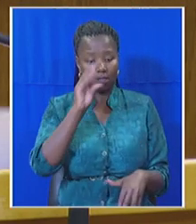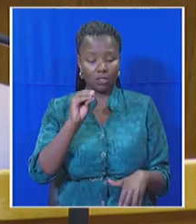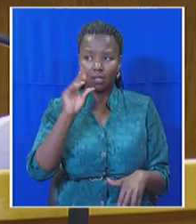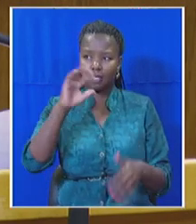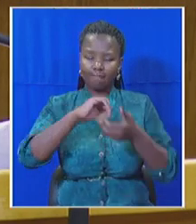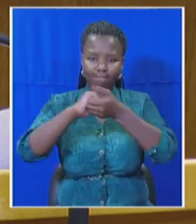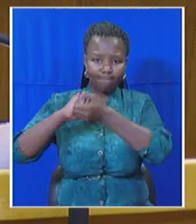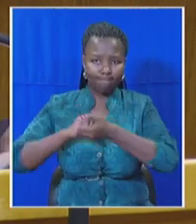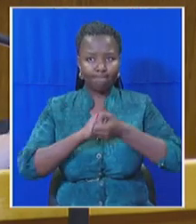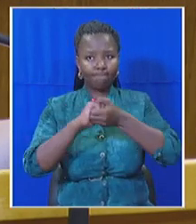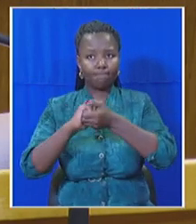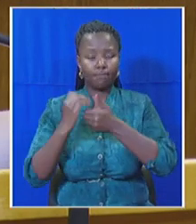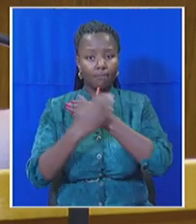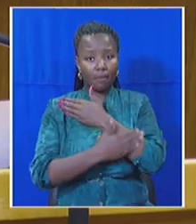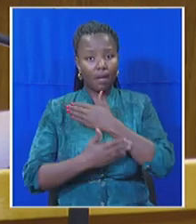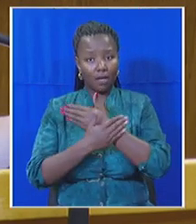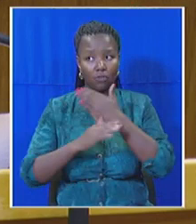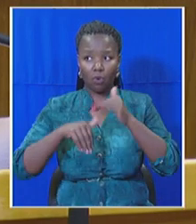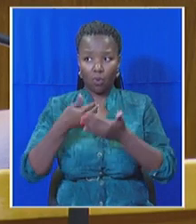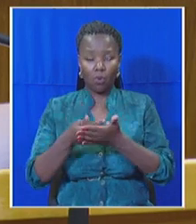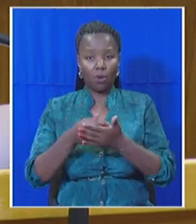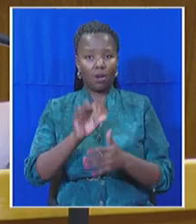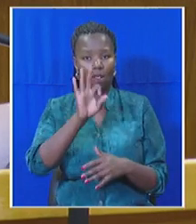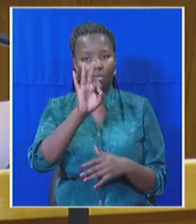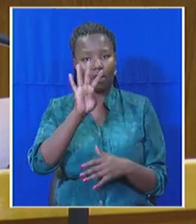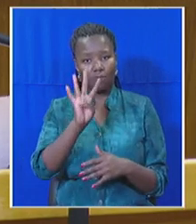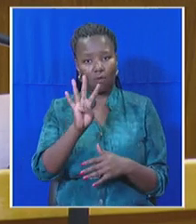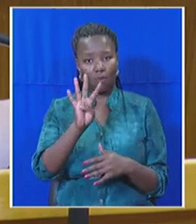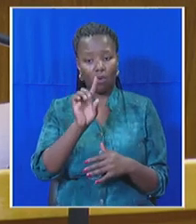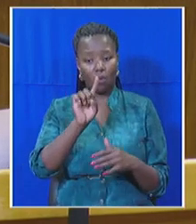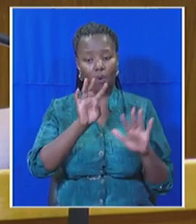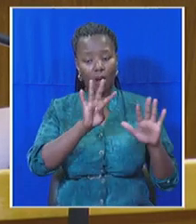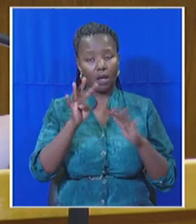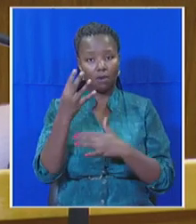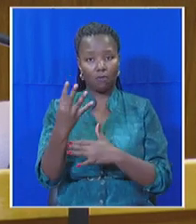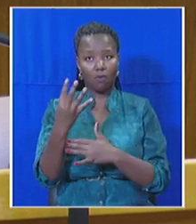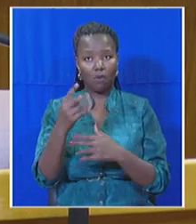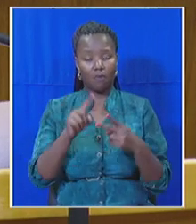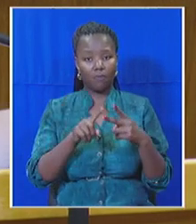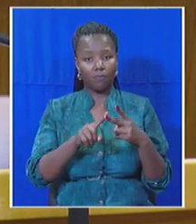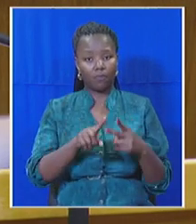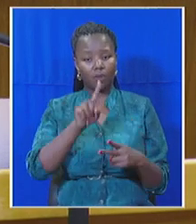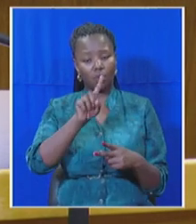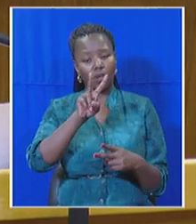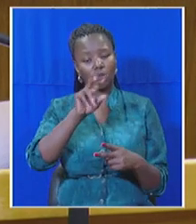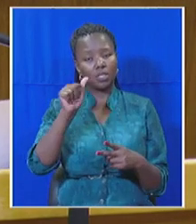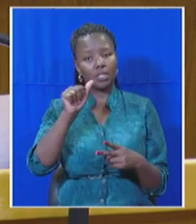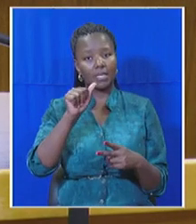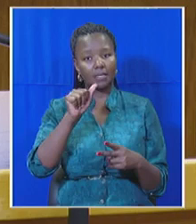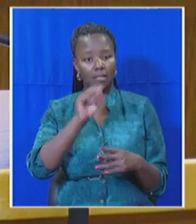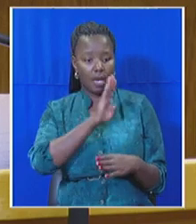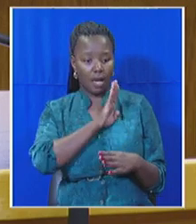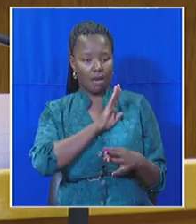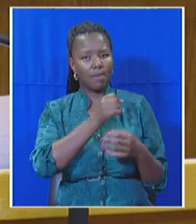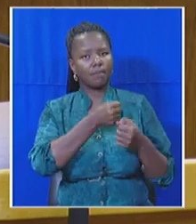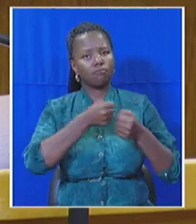from 34 countries in 1994 to 126 diplomatic missions by